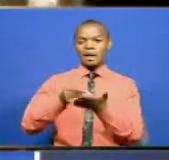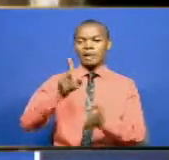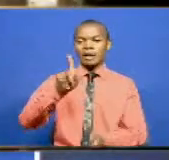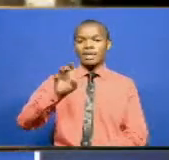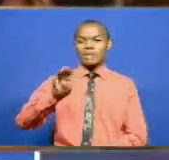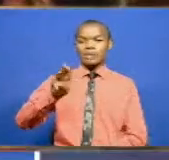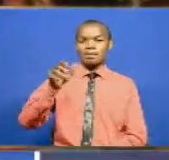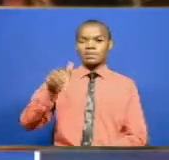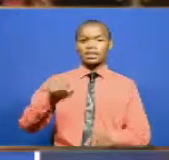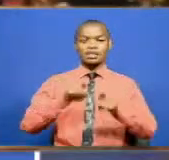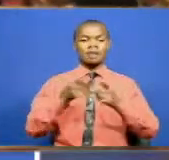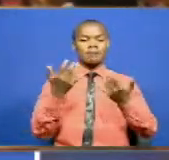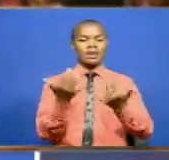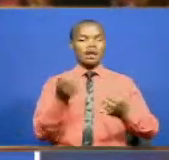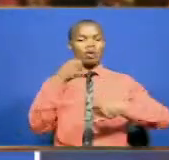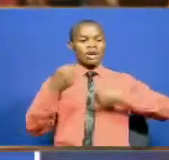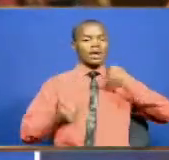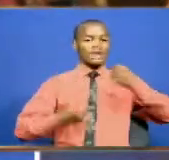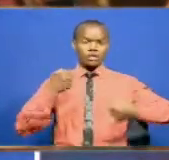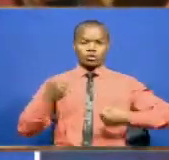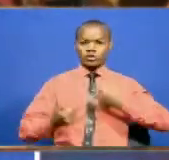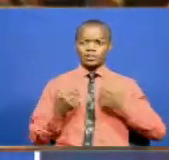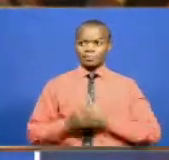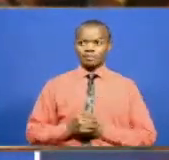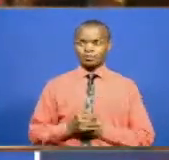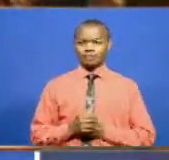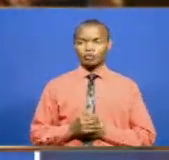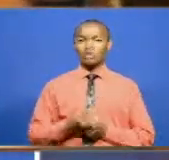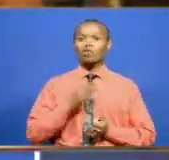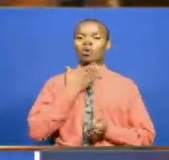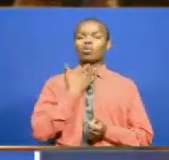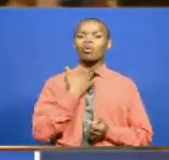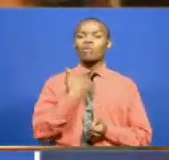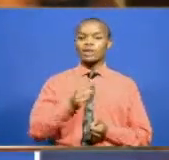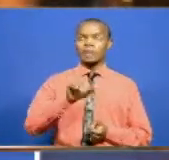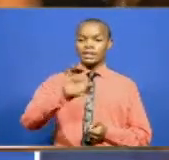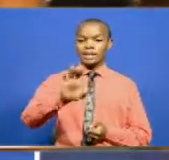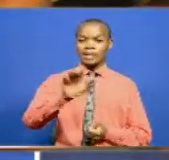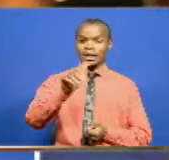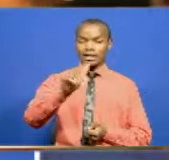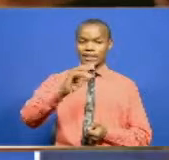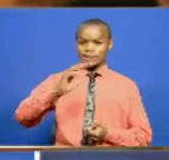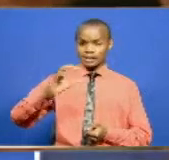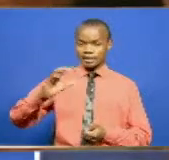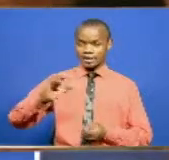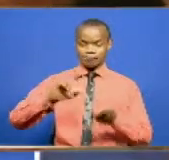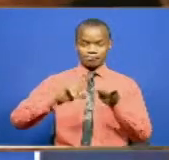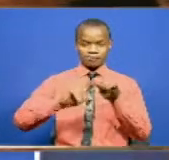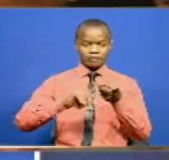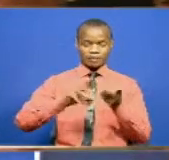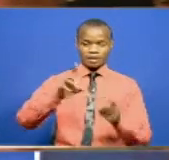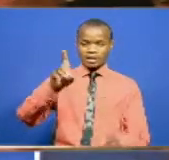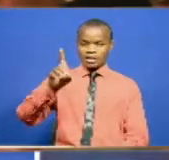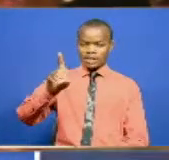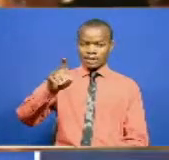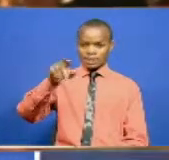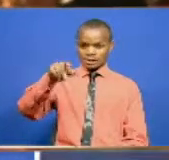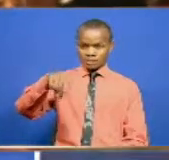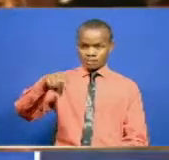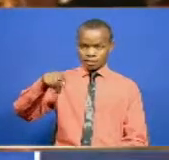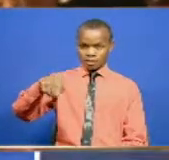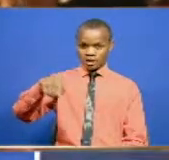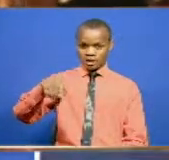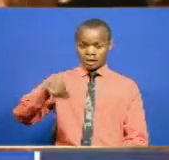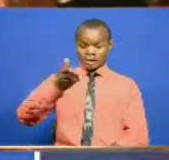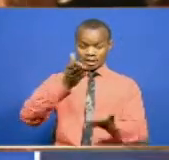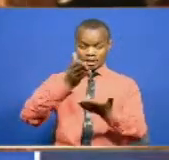with their loot. We demand that the Ethics and Anti-Corruption Commission and the Director of Criminal Investigation fast